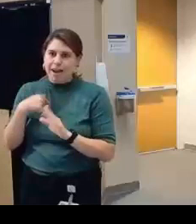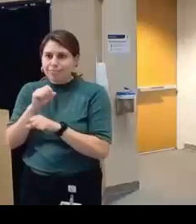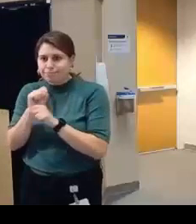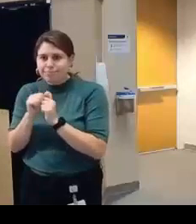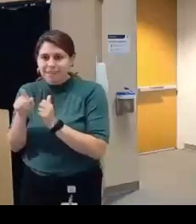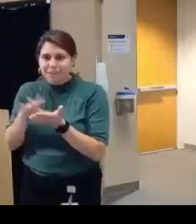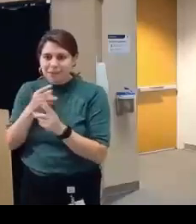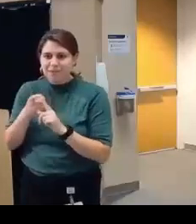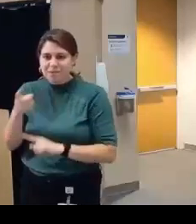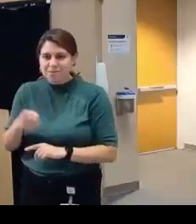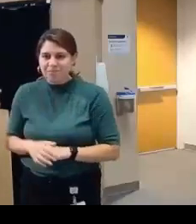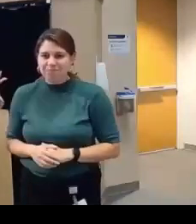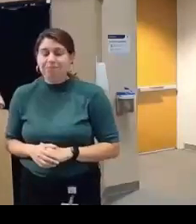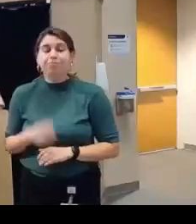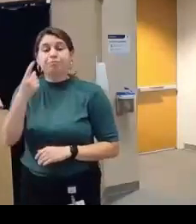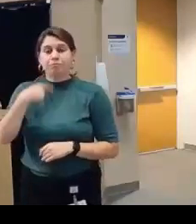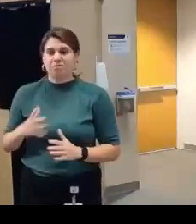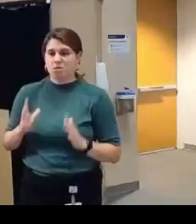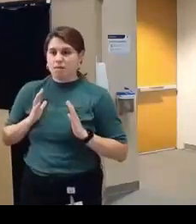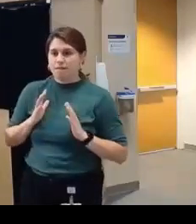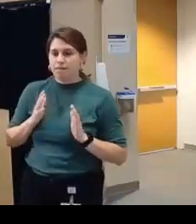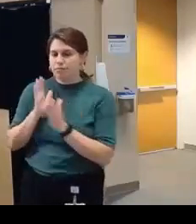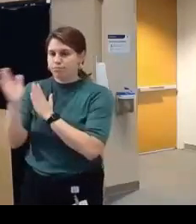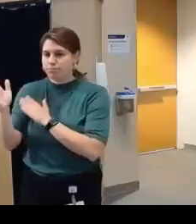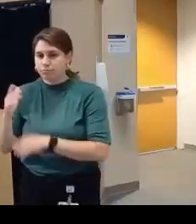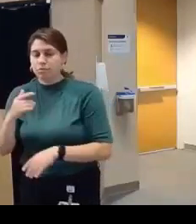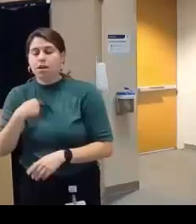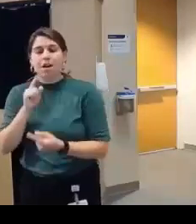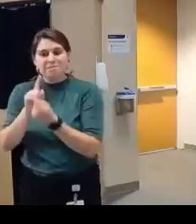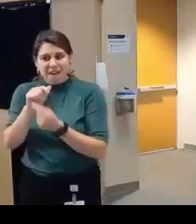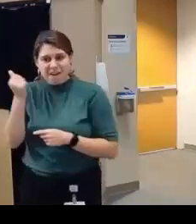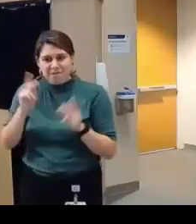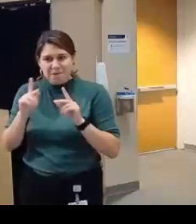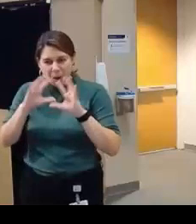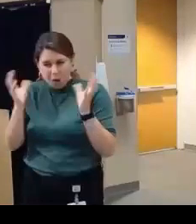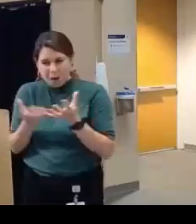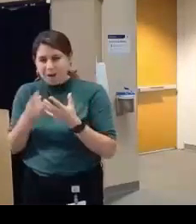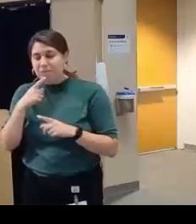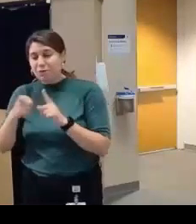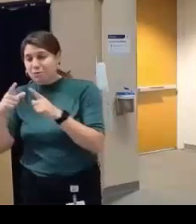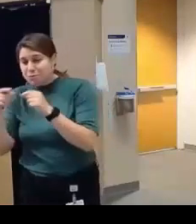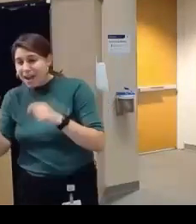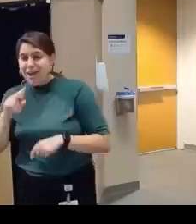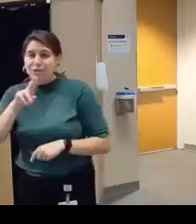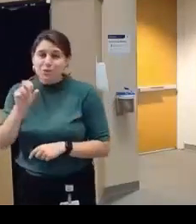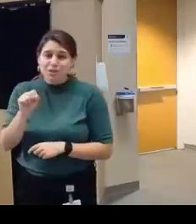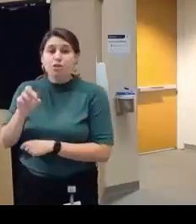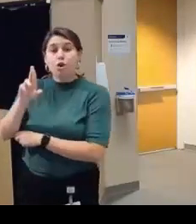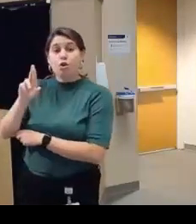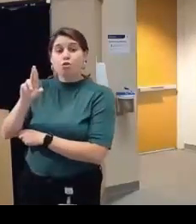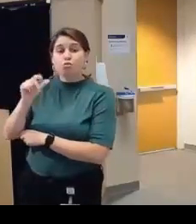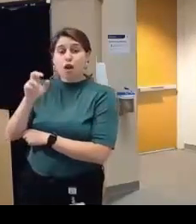from. And when I went on the sabbatical, I got to meet other folks from Japan, as well as the US, including Roger